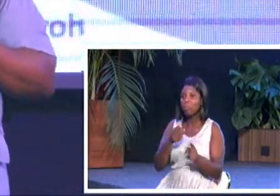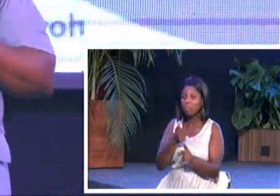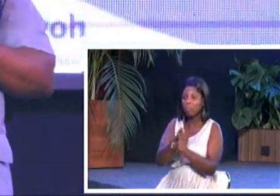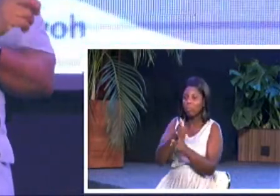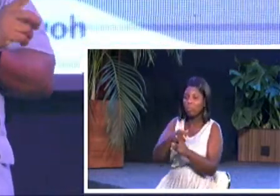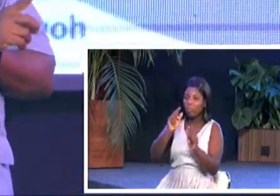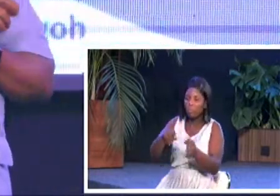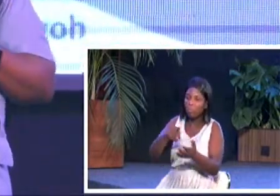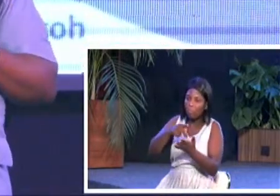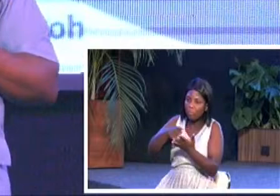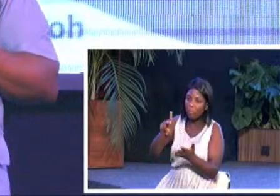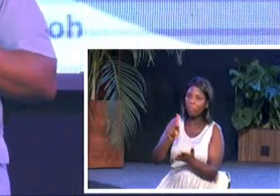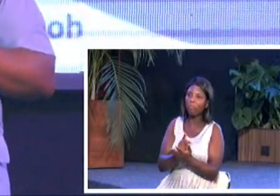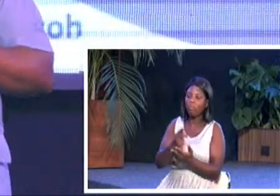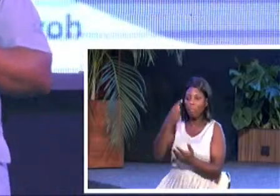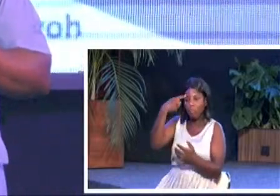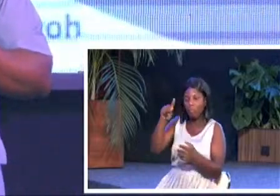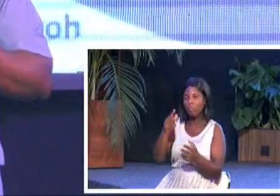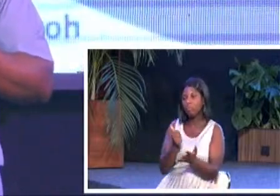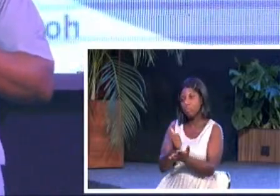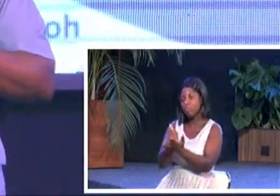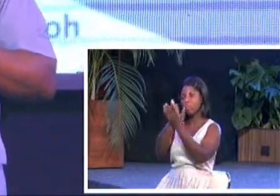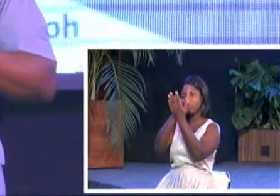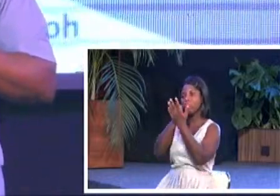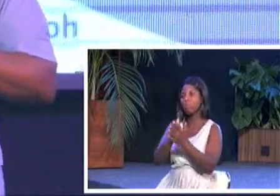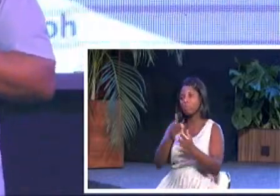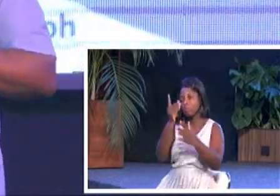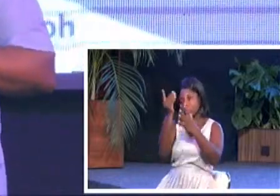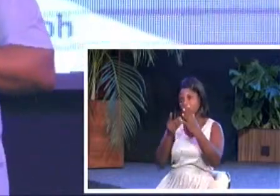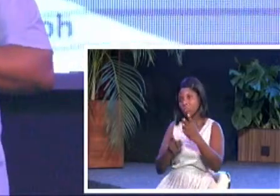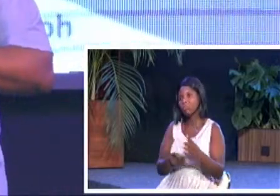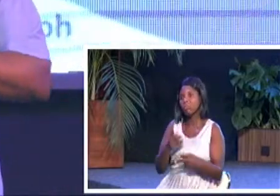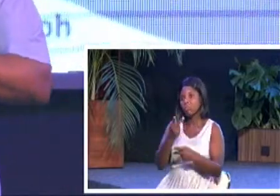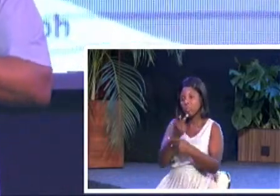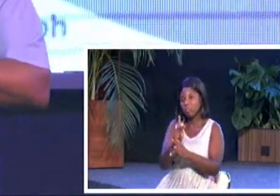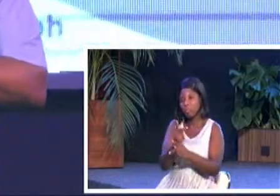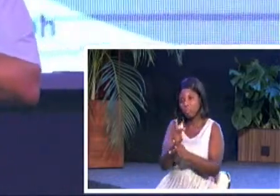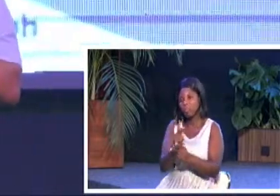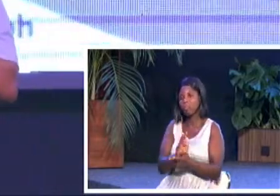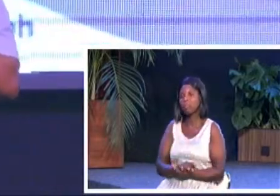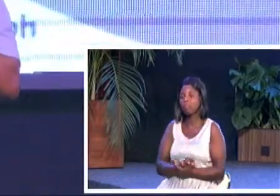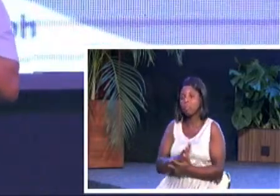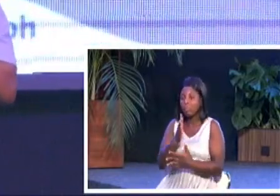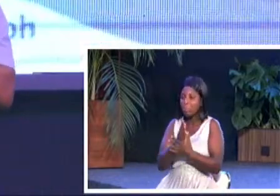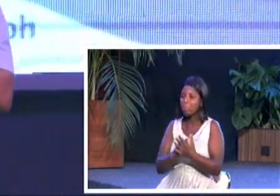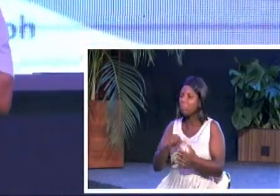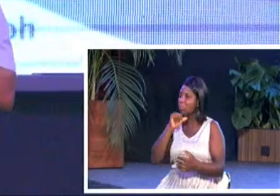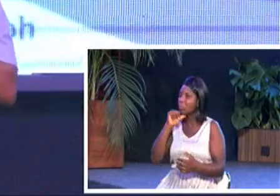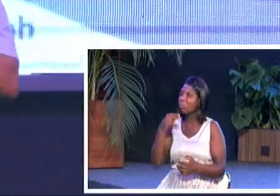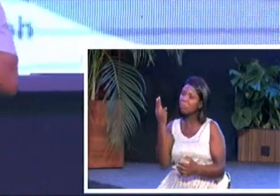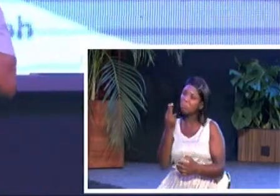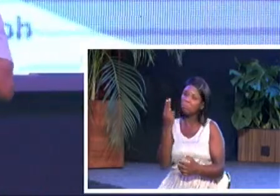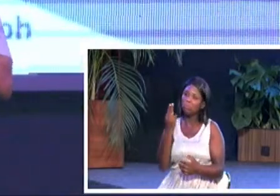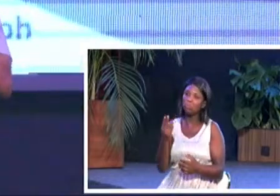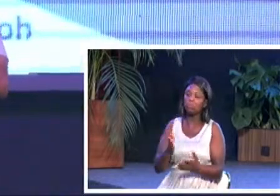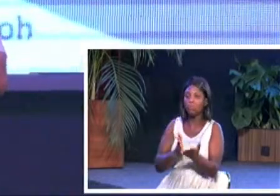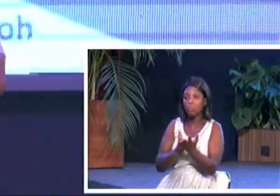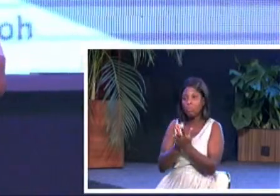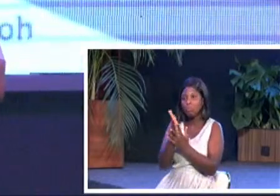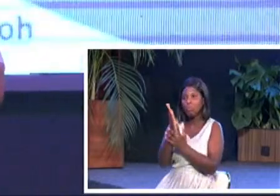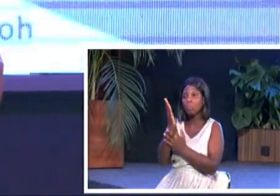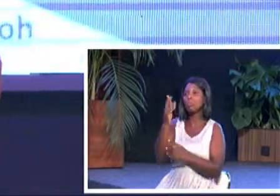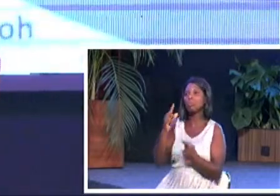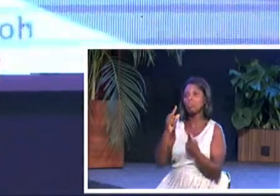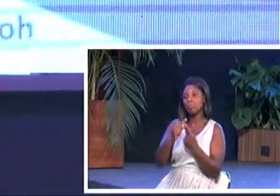me this icon should have been here, this color is not in the right place, you are not using the right font. And when you put this color on another